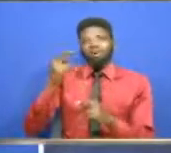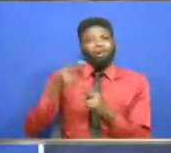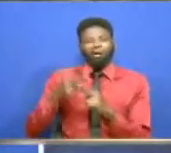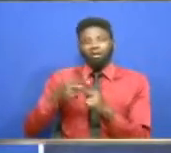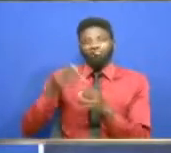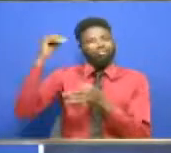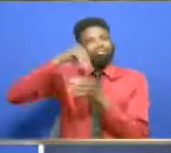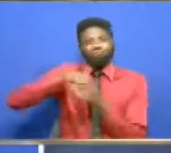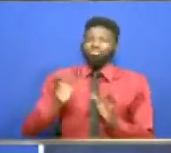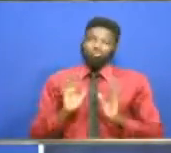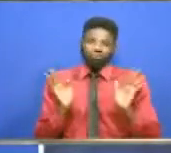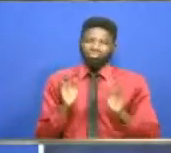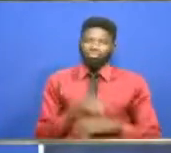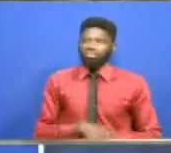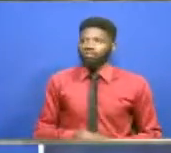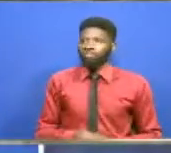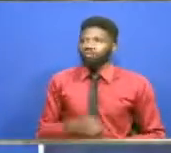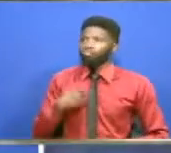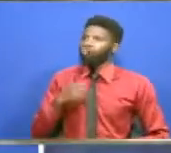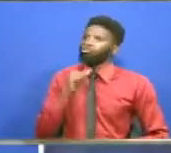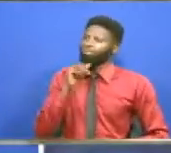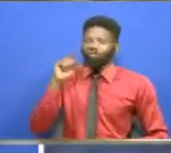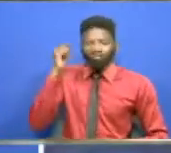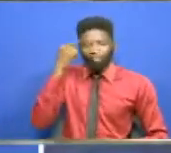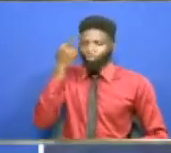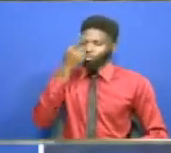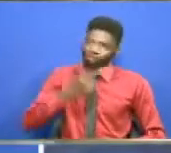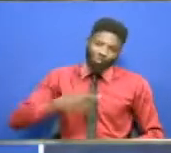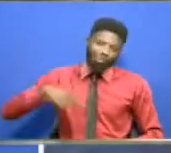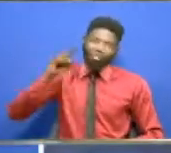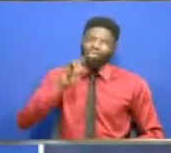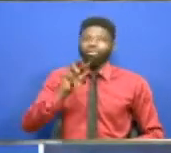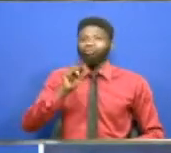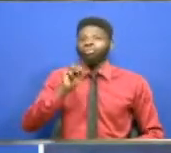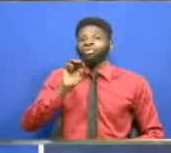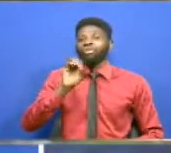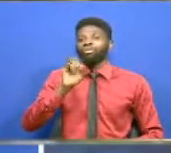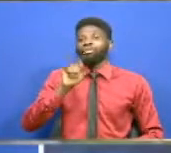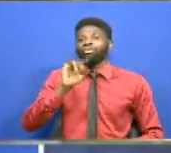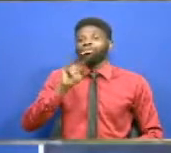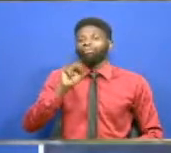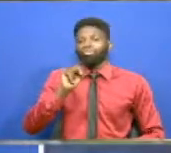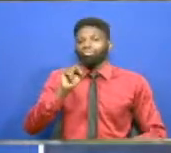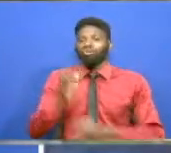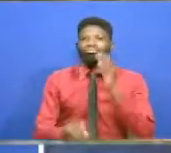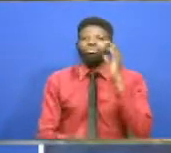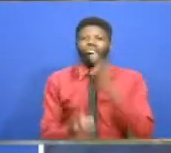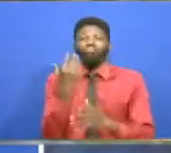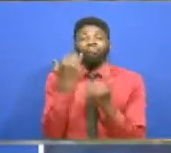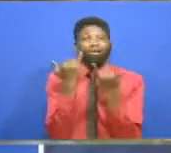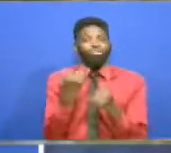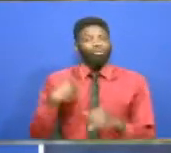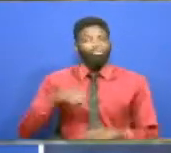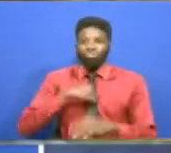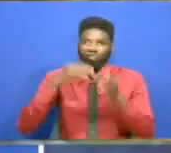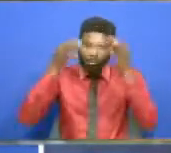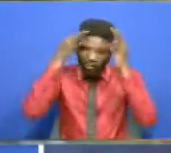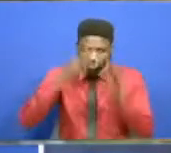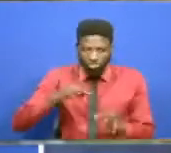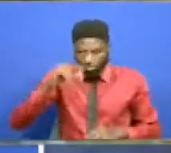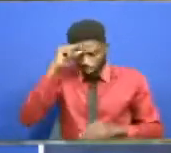here. I don't think it is proper that that motion is brought now for us to determine the fate of the